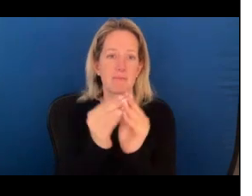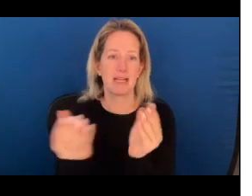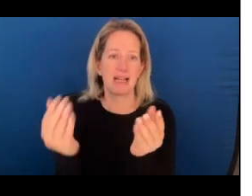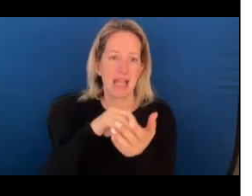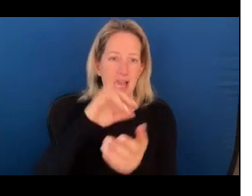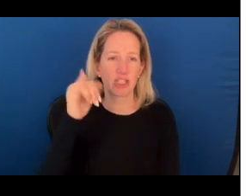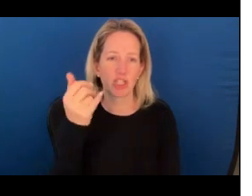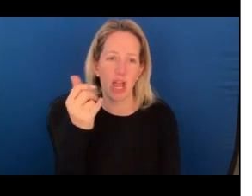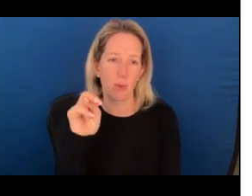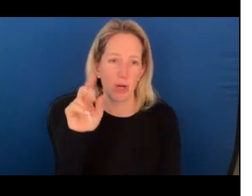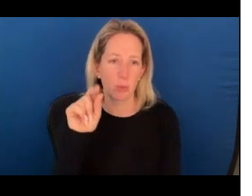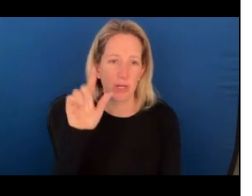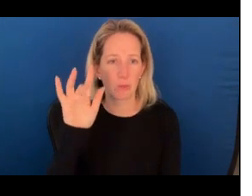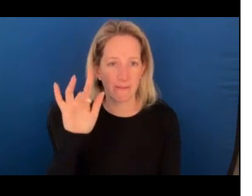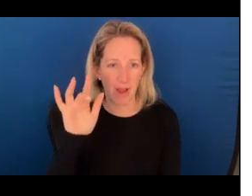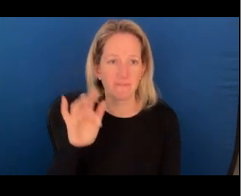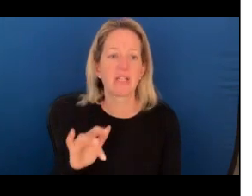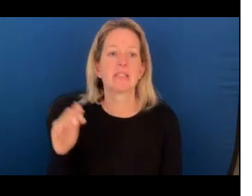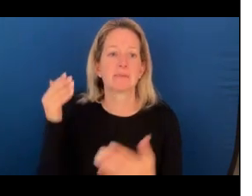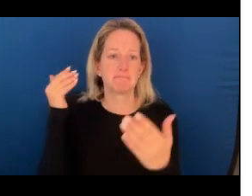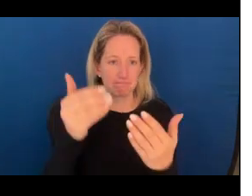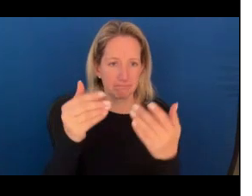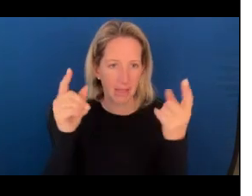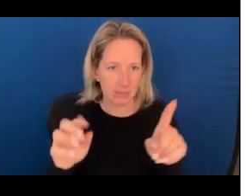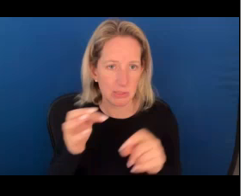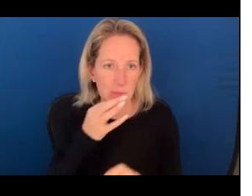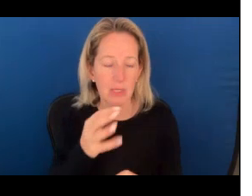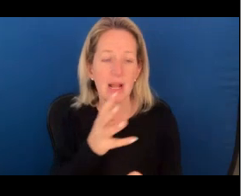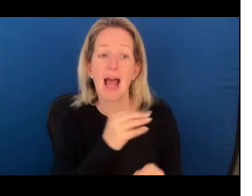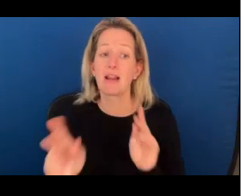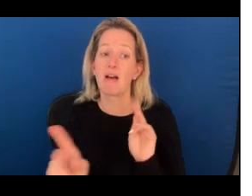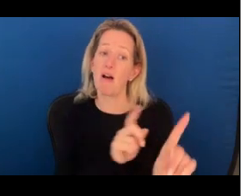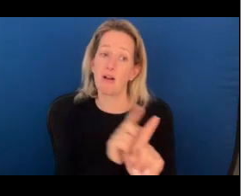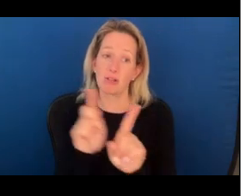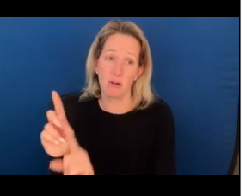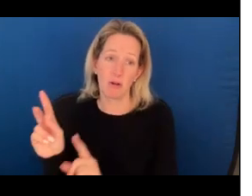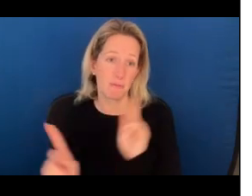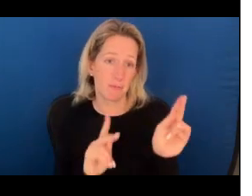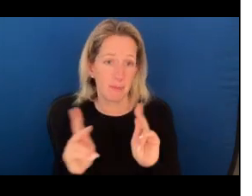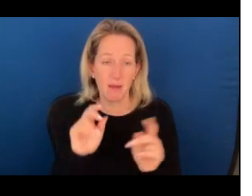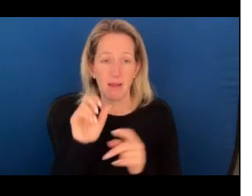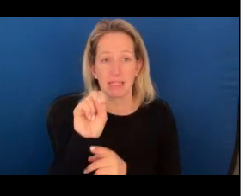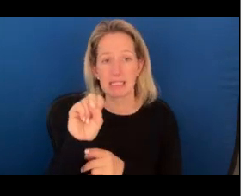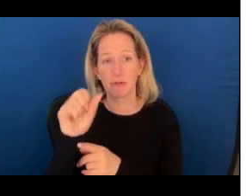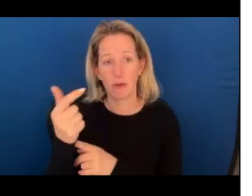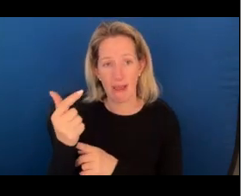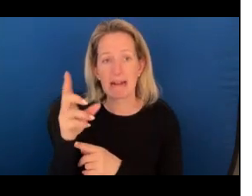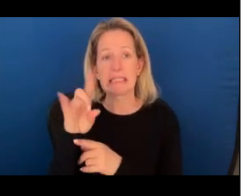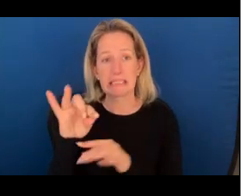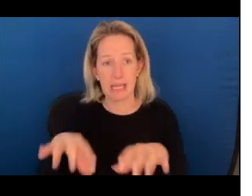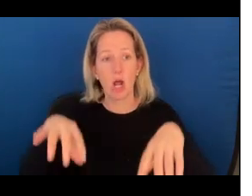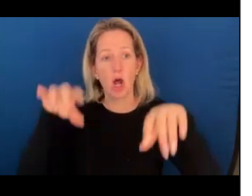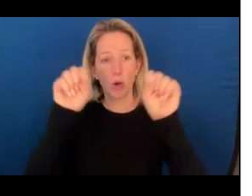2025 coming. And then folks at Sea Grant also hosted a marine debris educator workshop where they brought